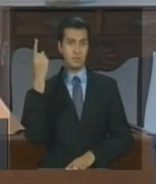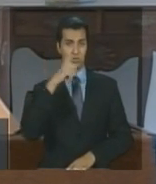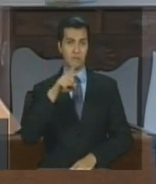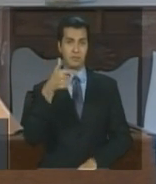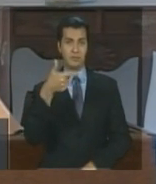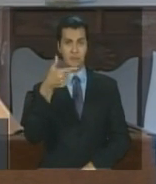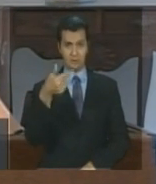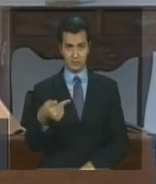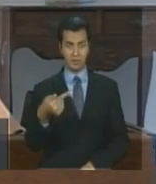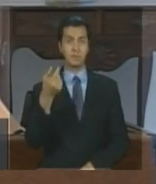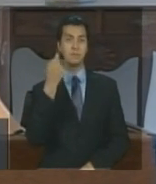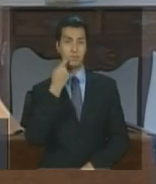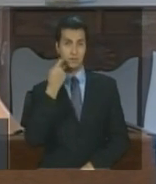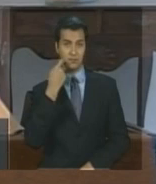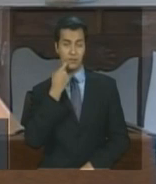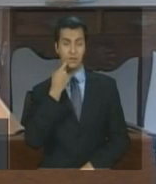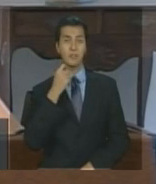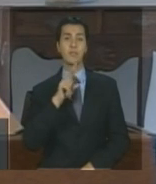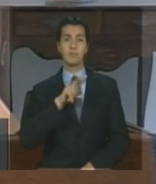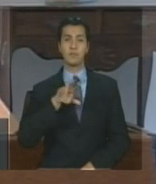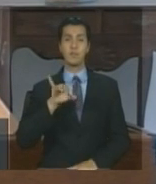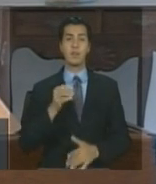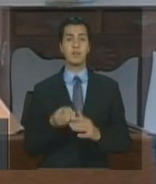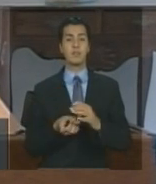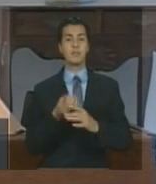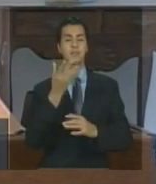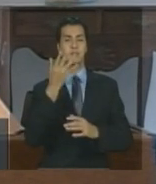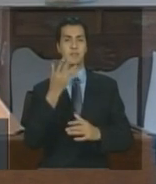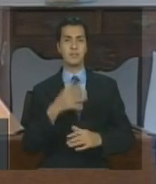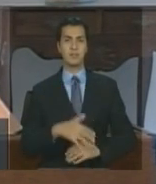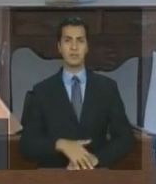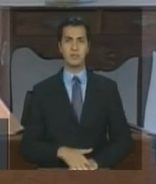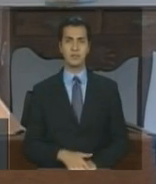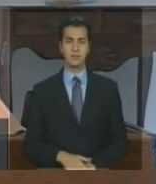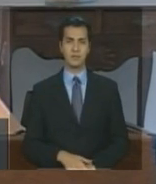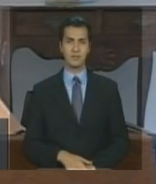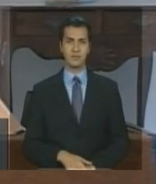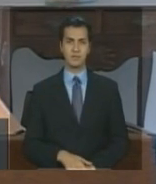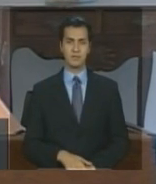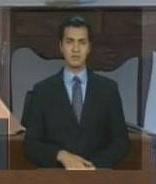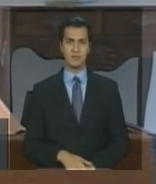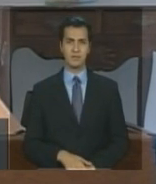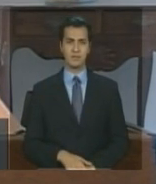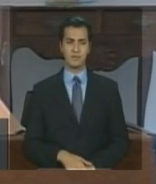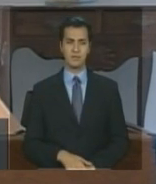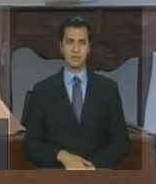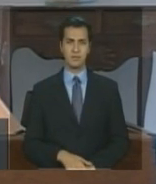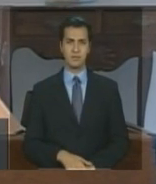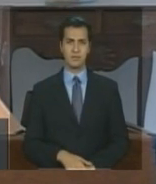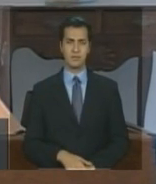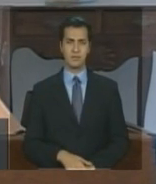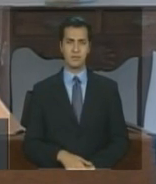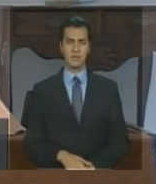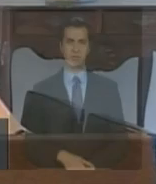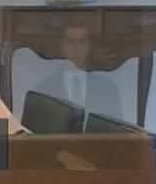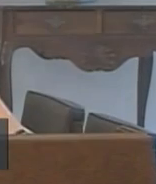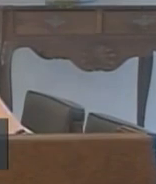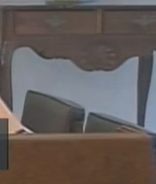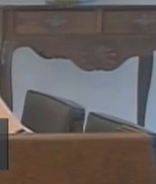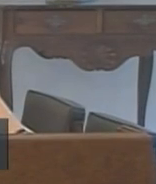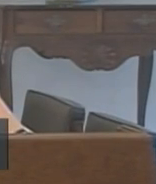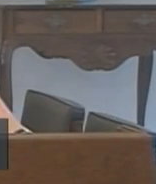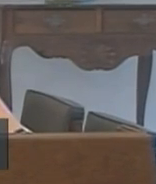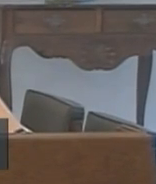In line with the above, I would like to welcome the fact that on the 27th of April, next Friday, we will be